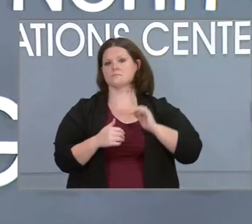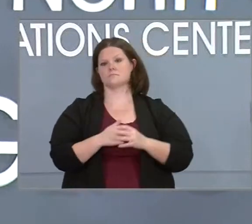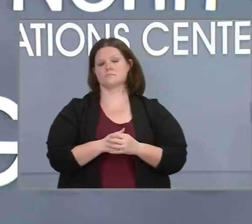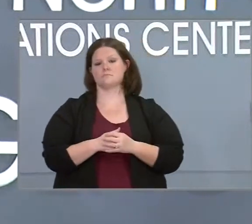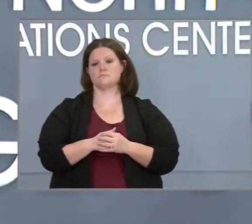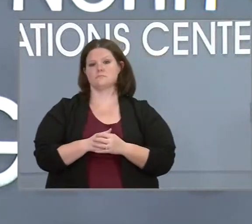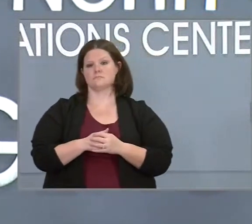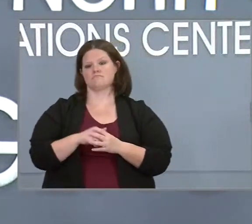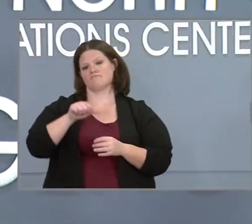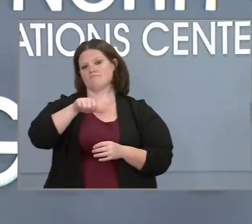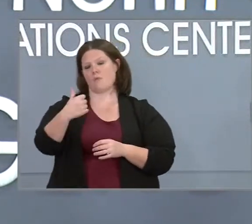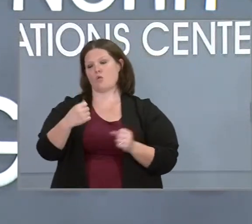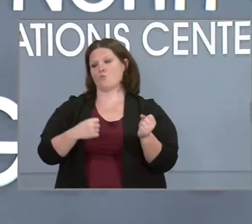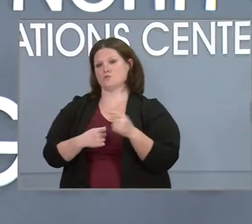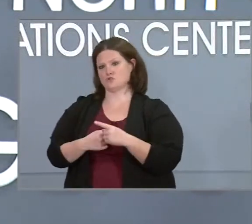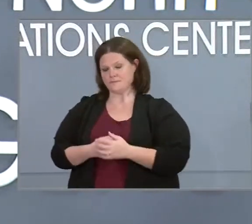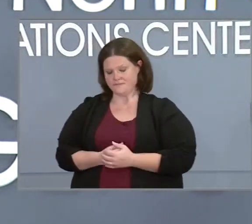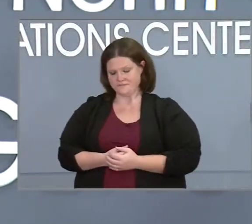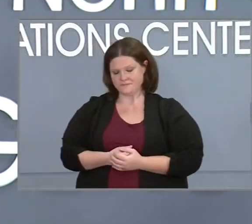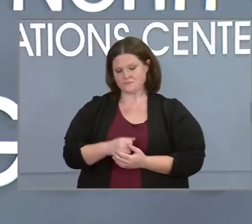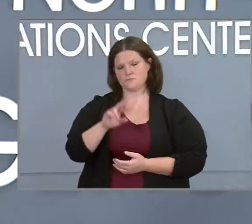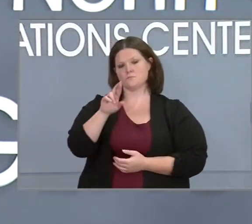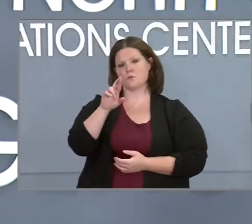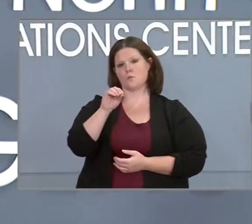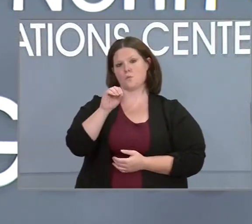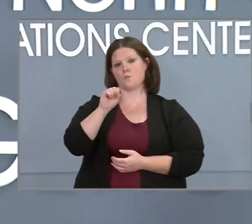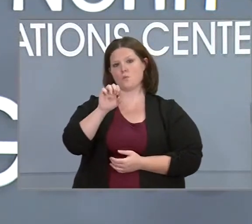Follow-up, Rose Hoban, North Carolina Health News.